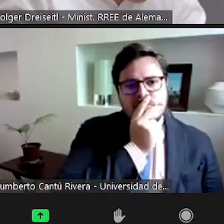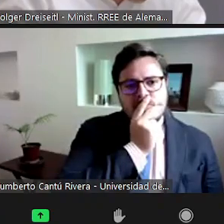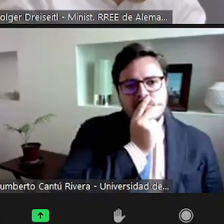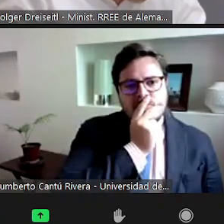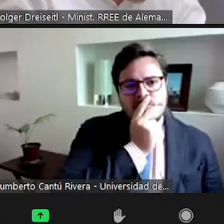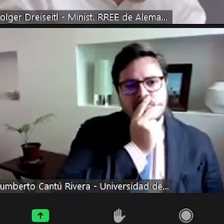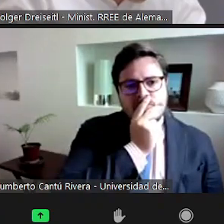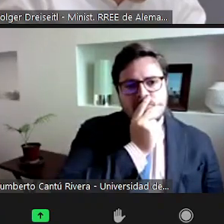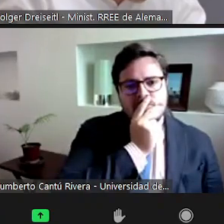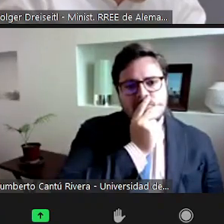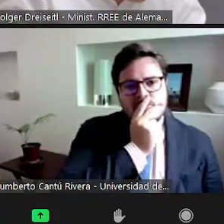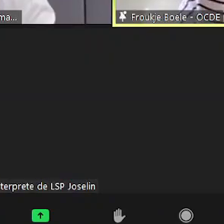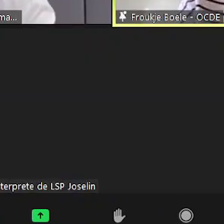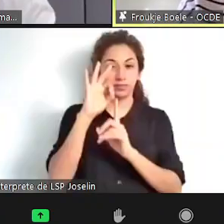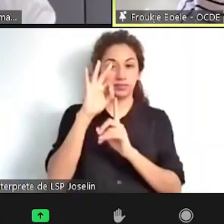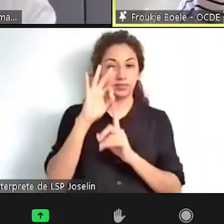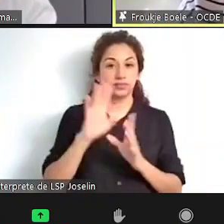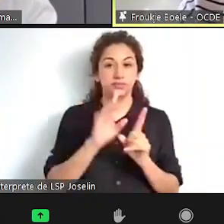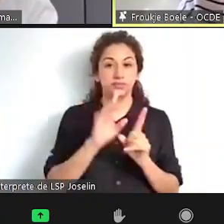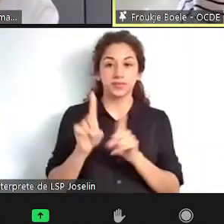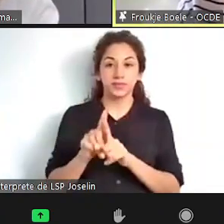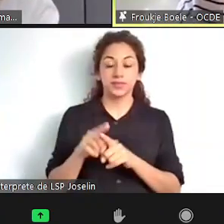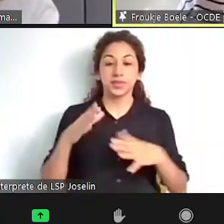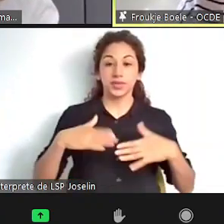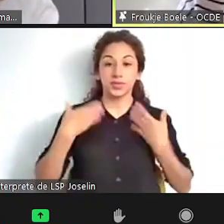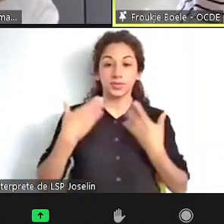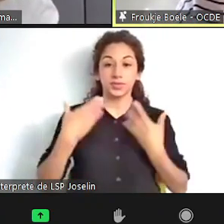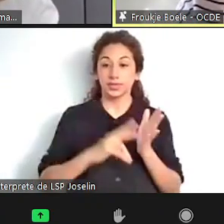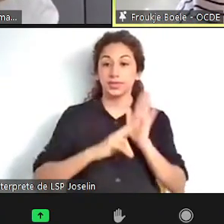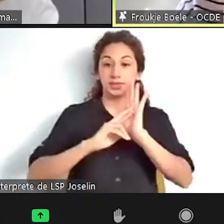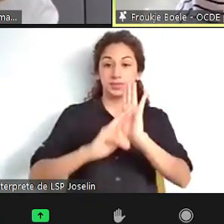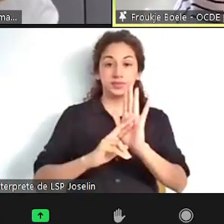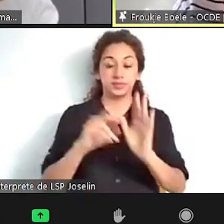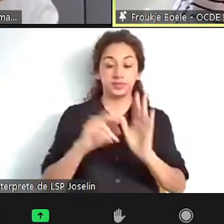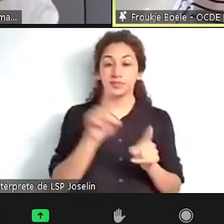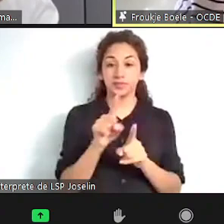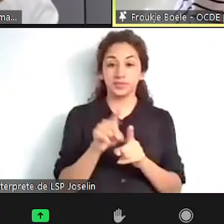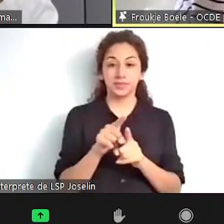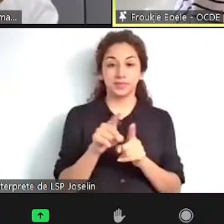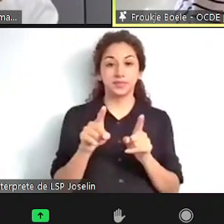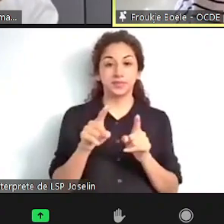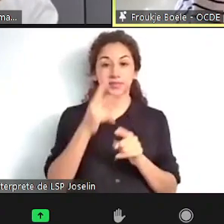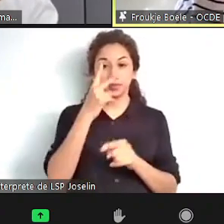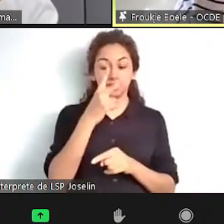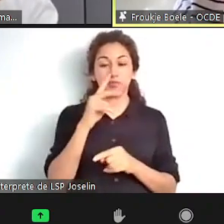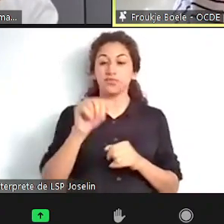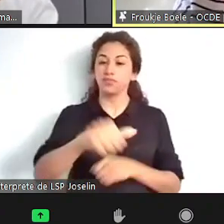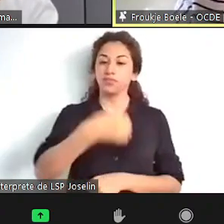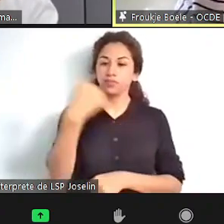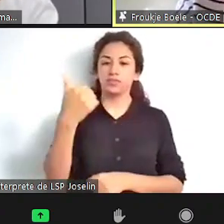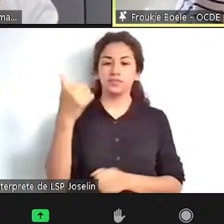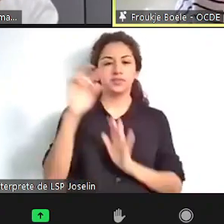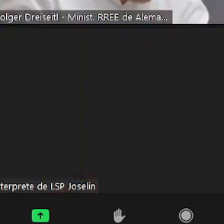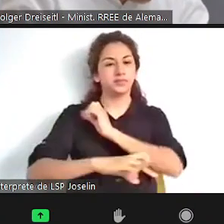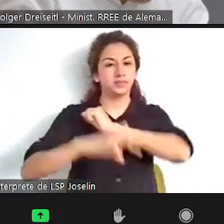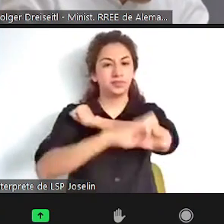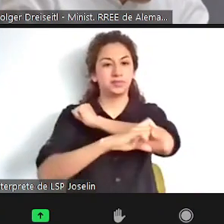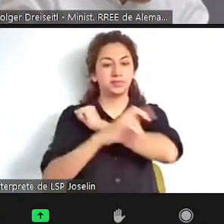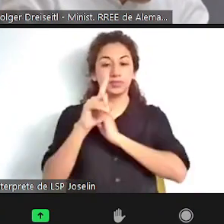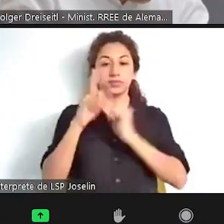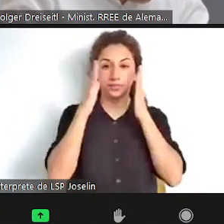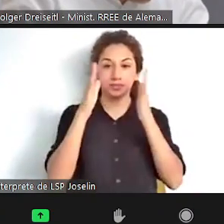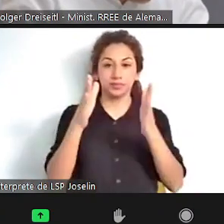mandate and the specific knowledge on the responsible business conduct can represent and we see that in different